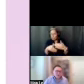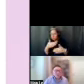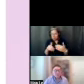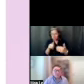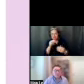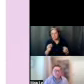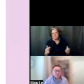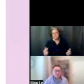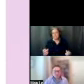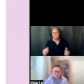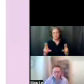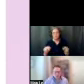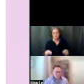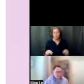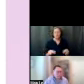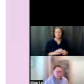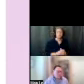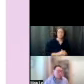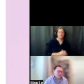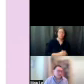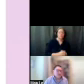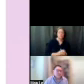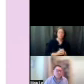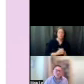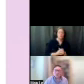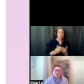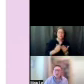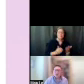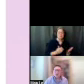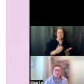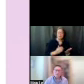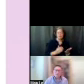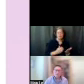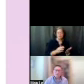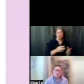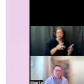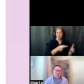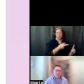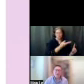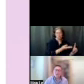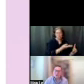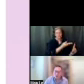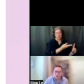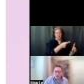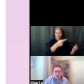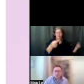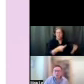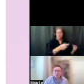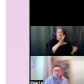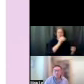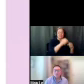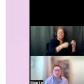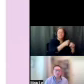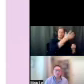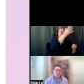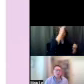Sometimes I feel perhaps some people have been injured for 50 years, and they may not still be as comfortable in their